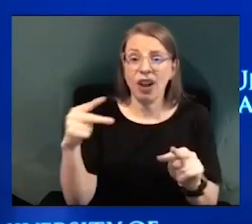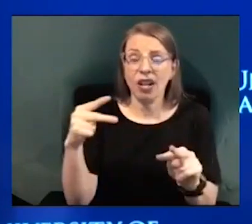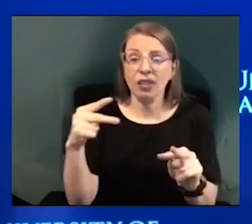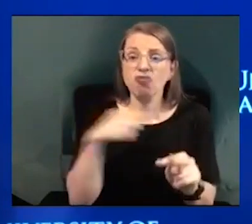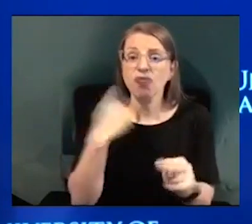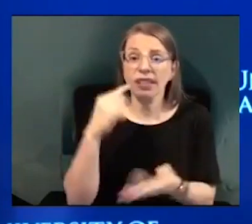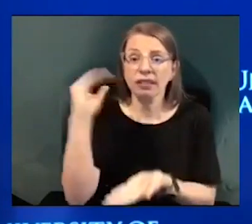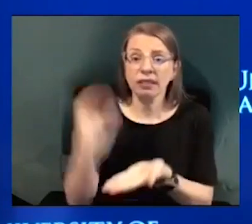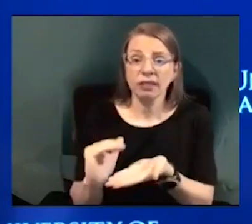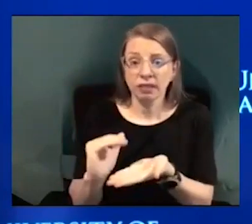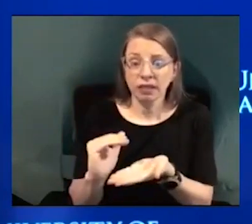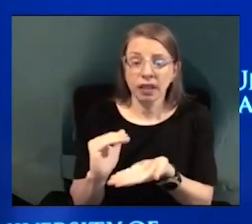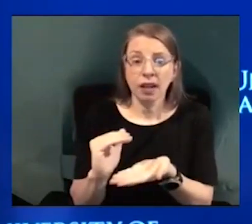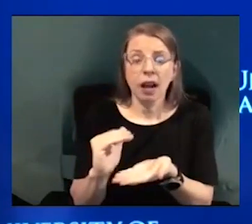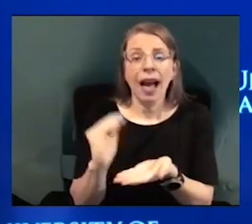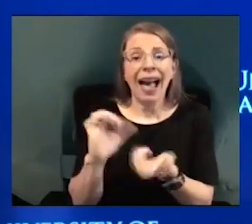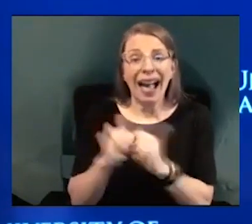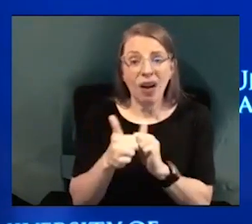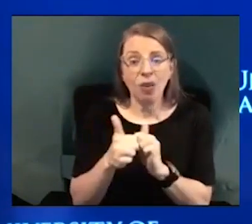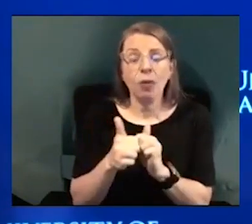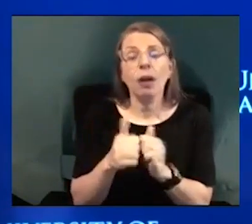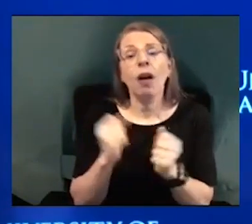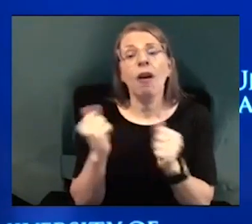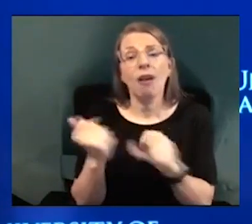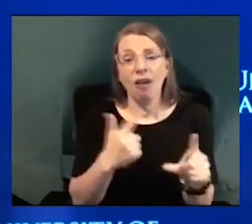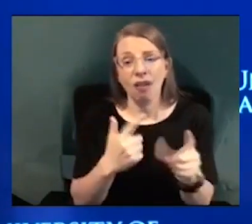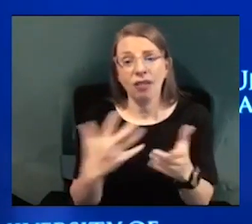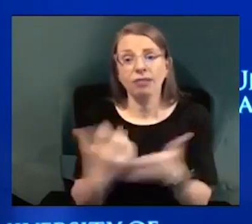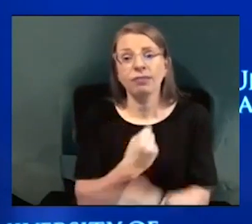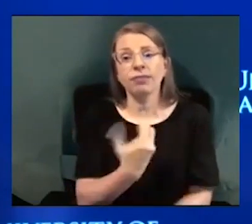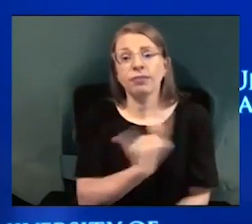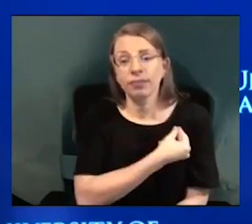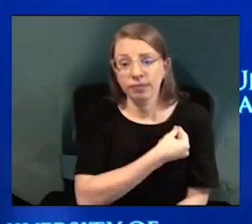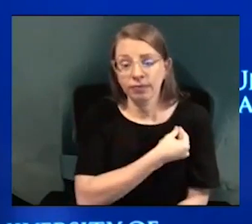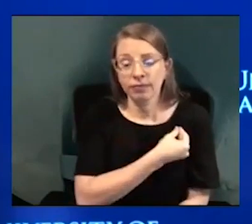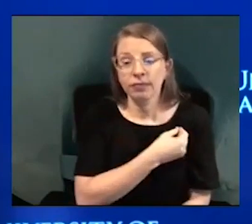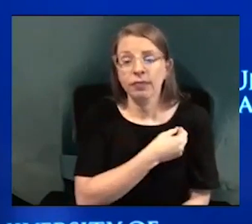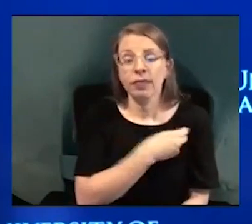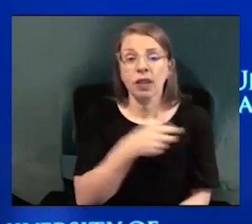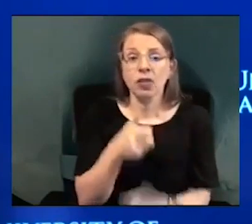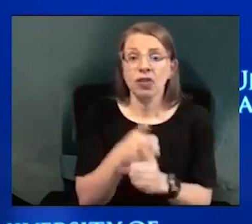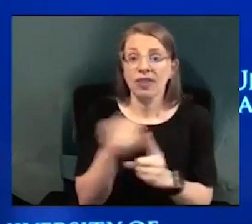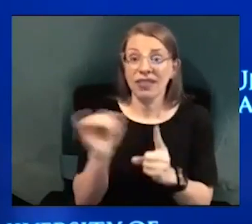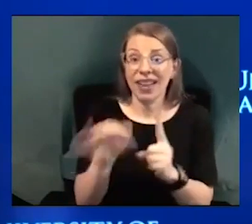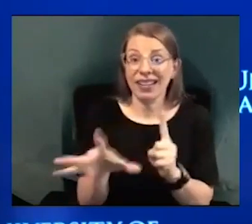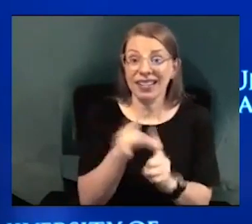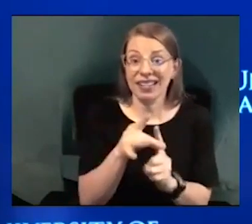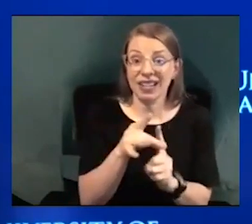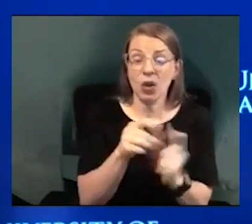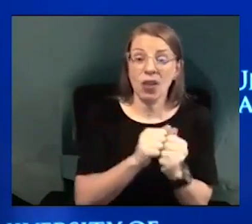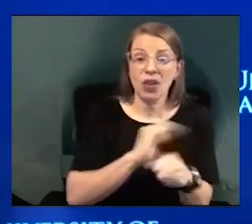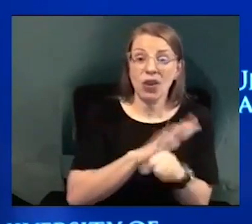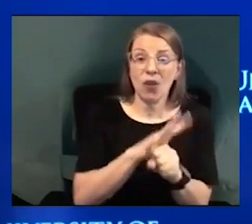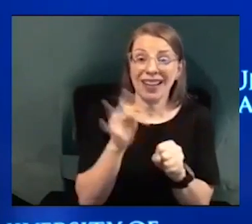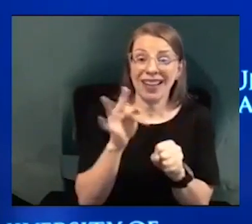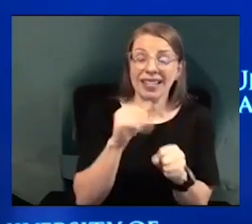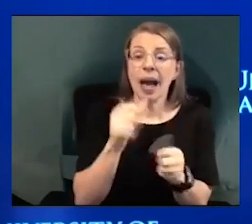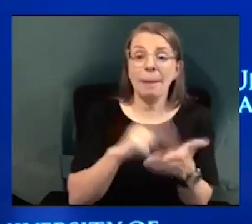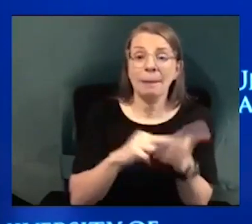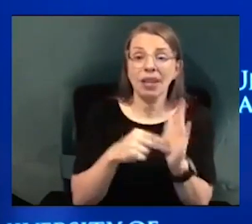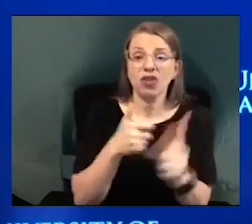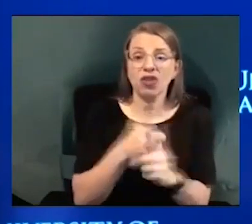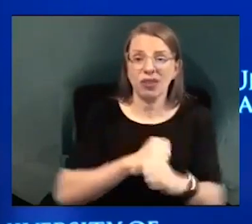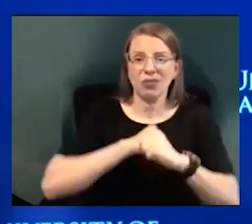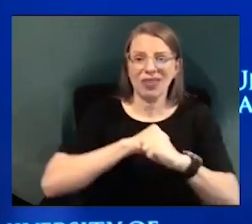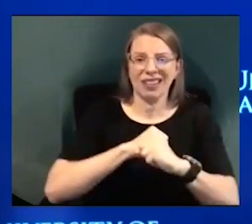is to get everybody vaccinated, and that your own getting infected with COVID-19 doesn't necessarily protect you against all the variants.